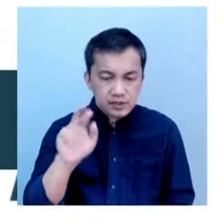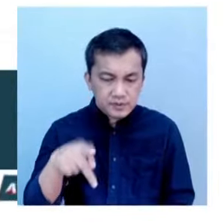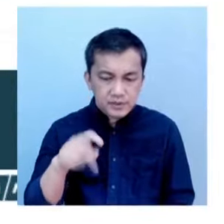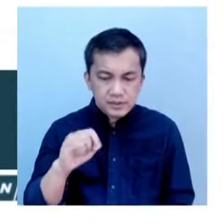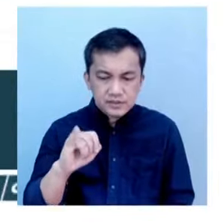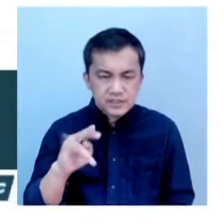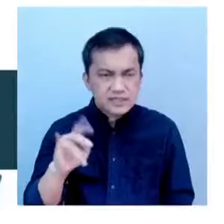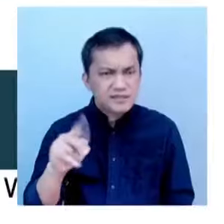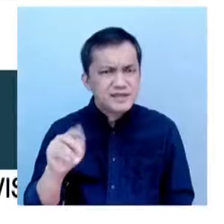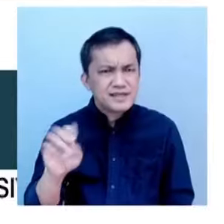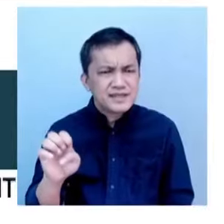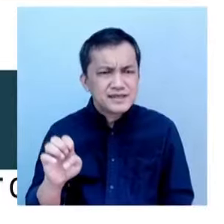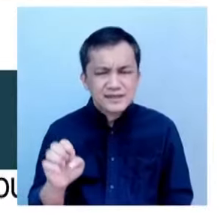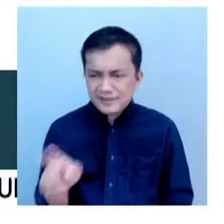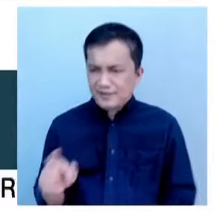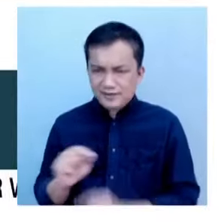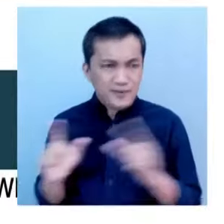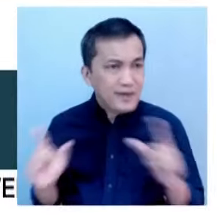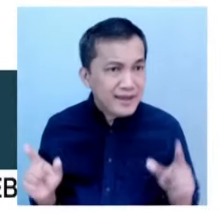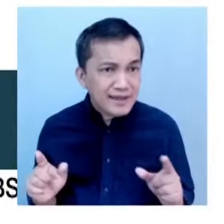they are surprised